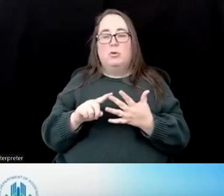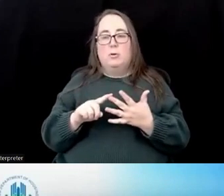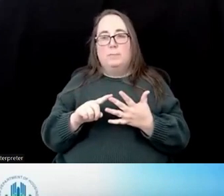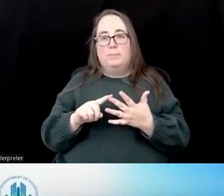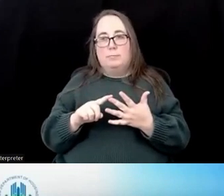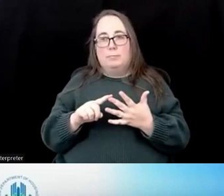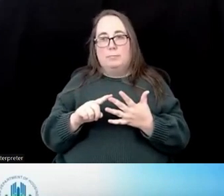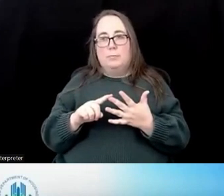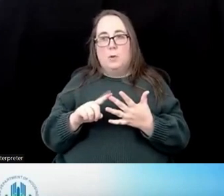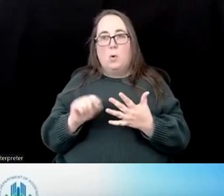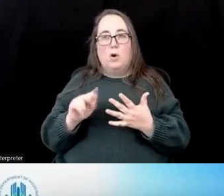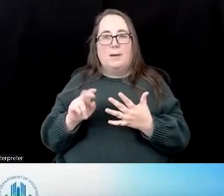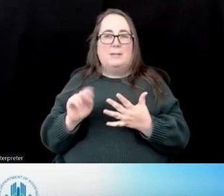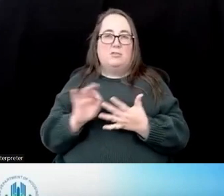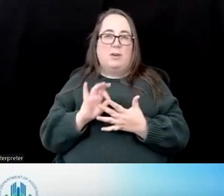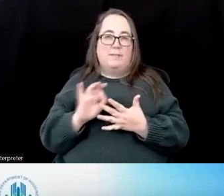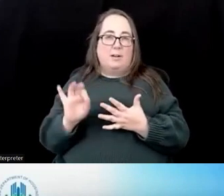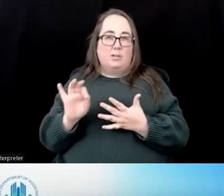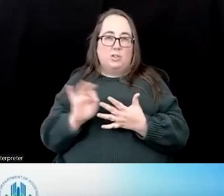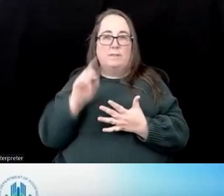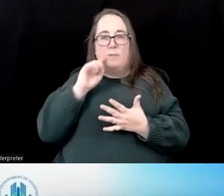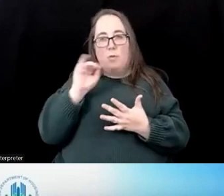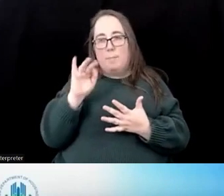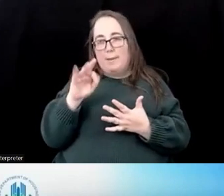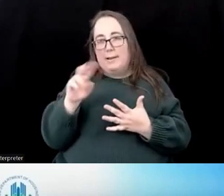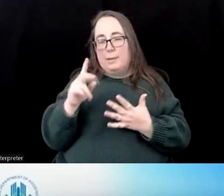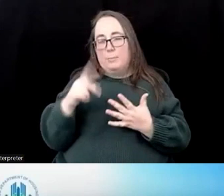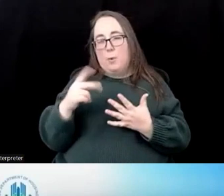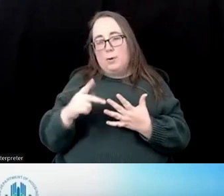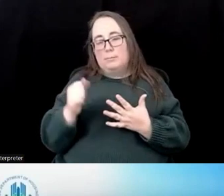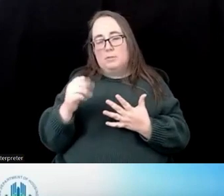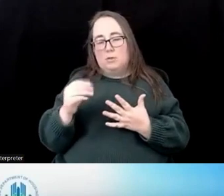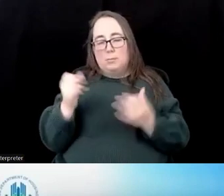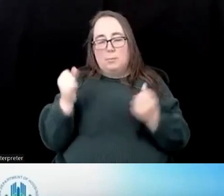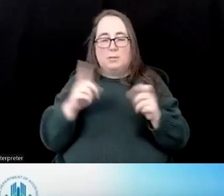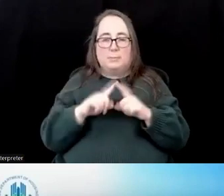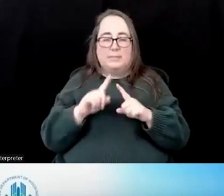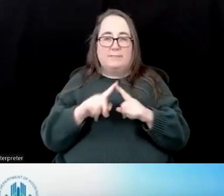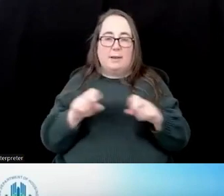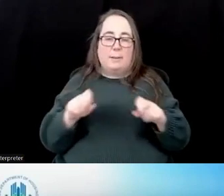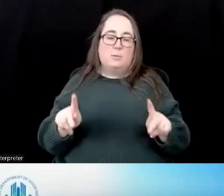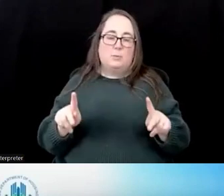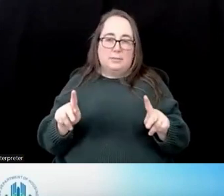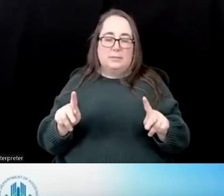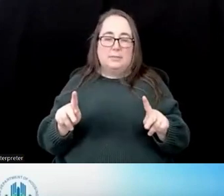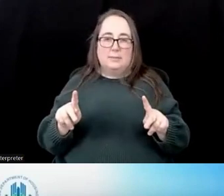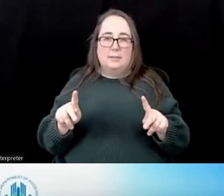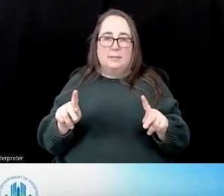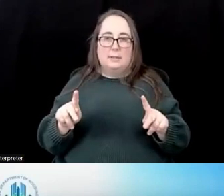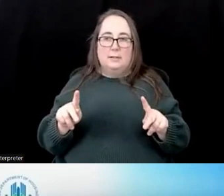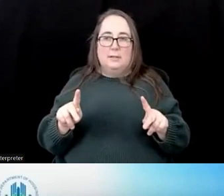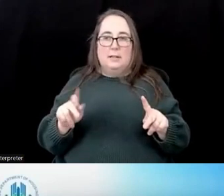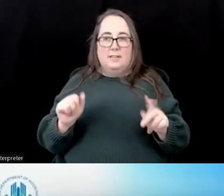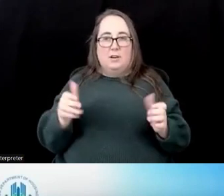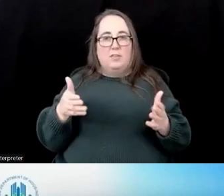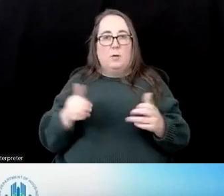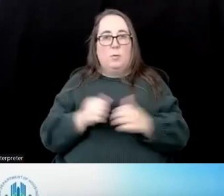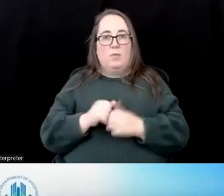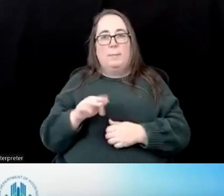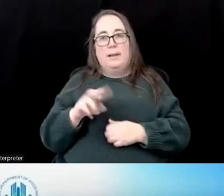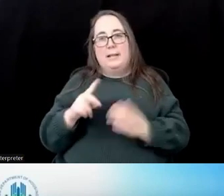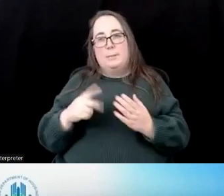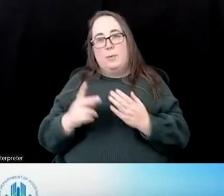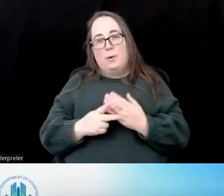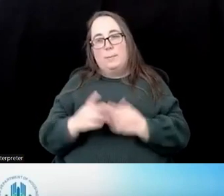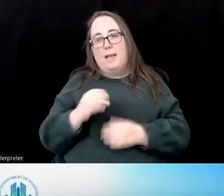even administrative functions of the Medicaid program. So just multiple opportunities that exist within the Medicaid program. And